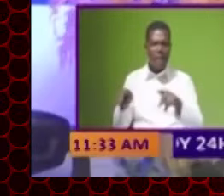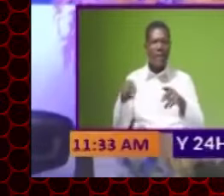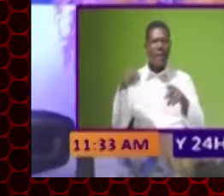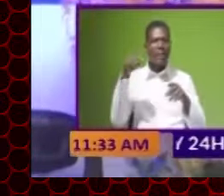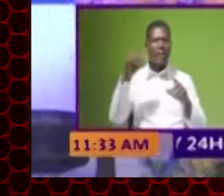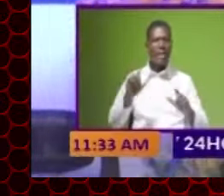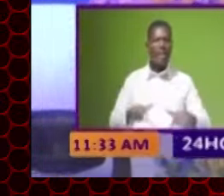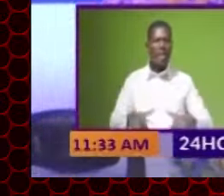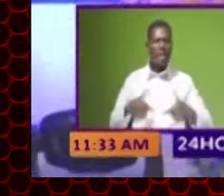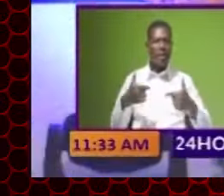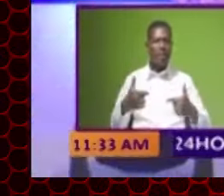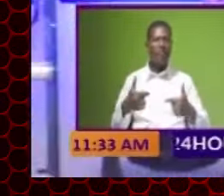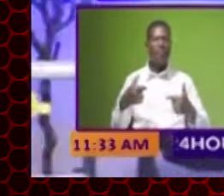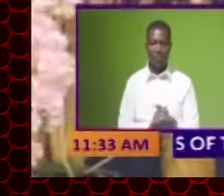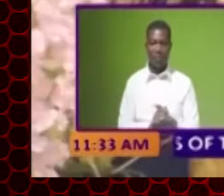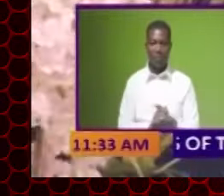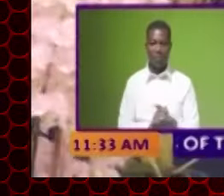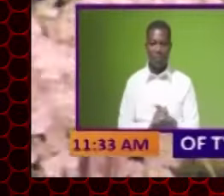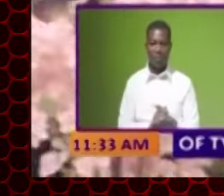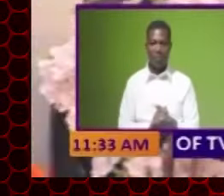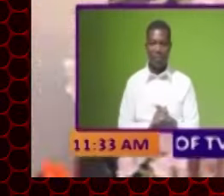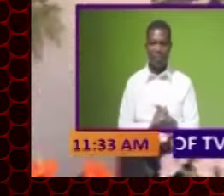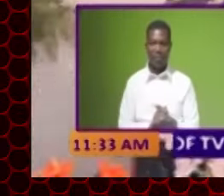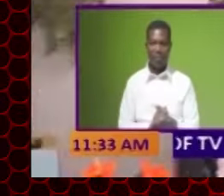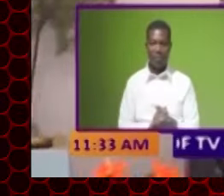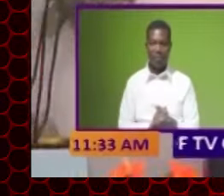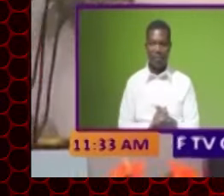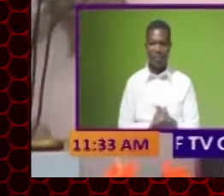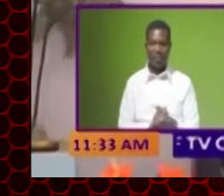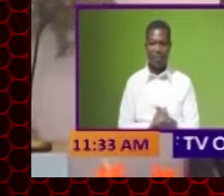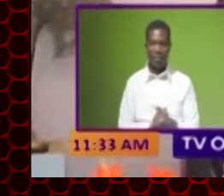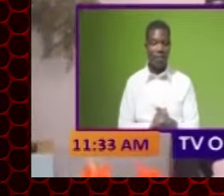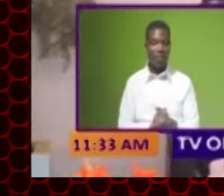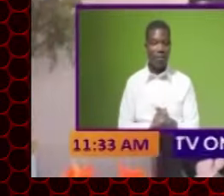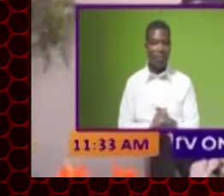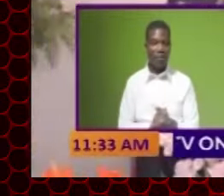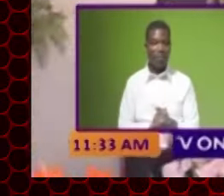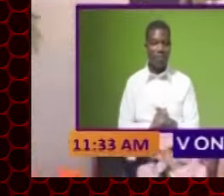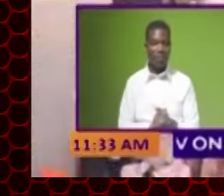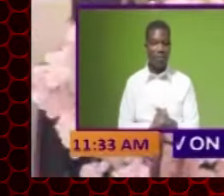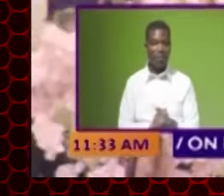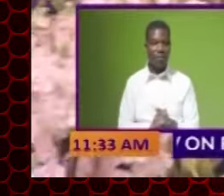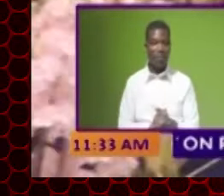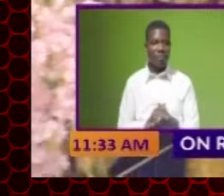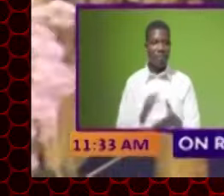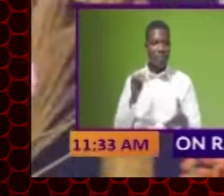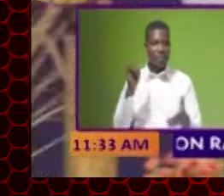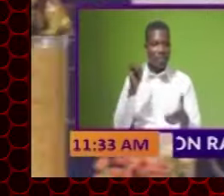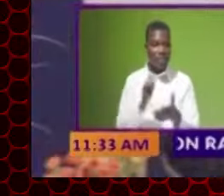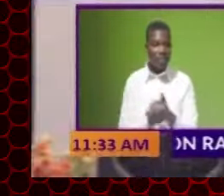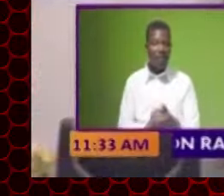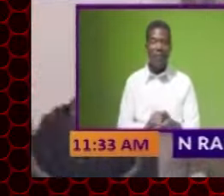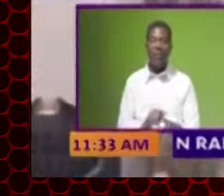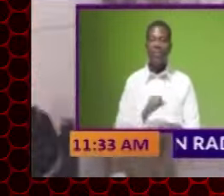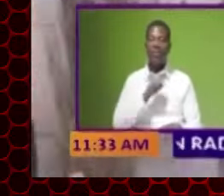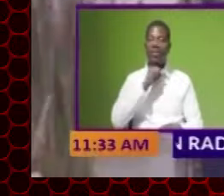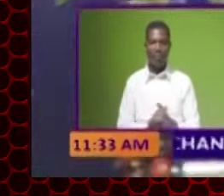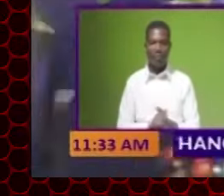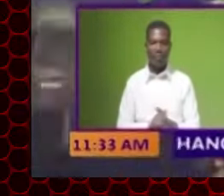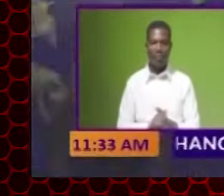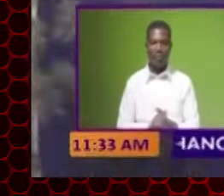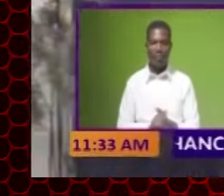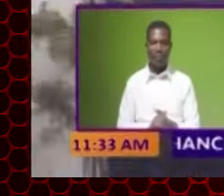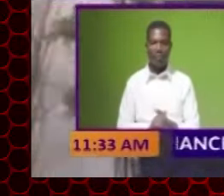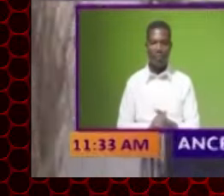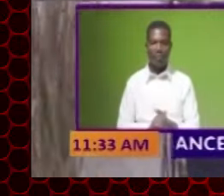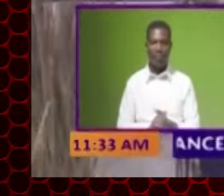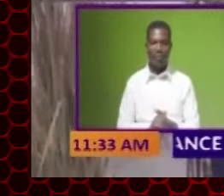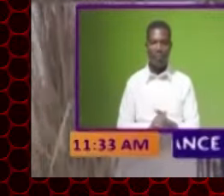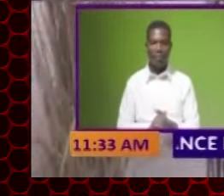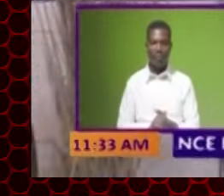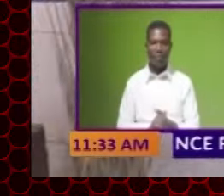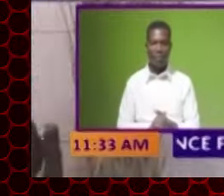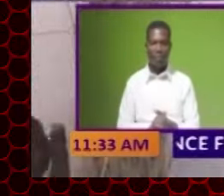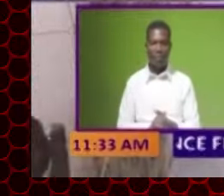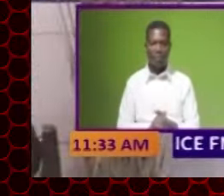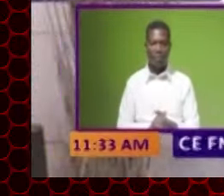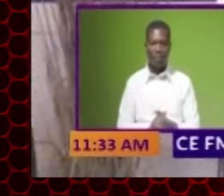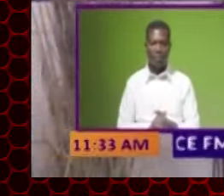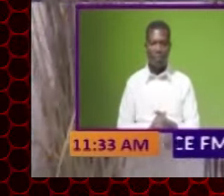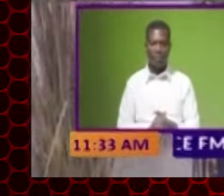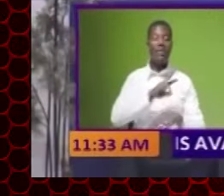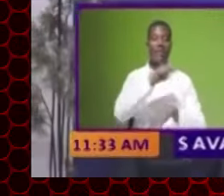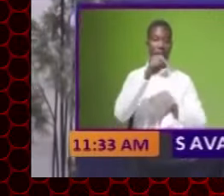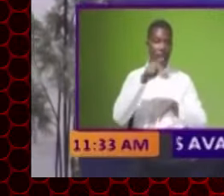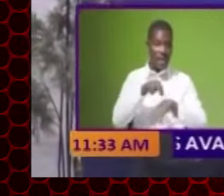Ghana sa se so. Our best sorry was Philadelphia this year. So Philadelphia for